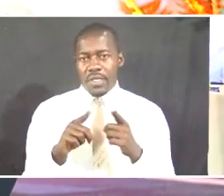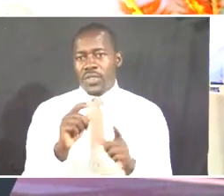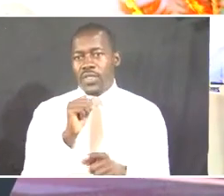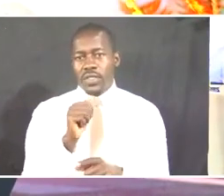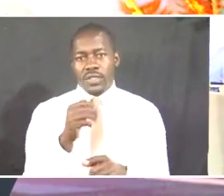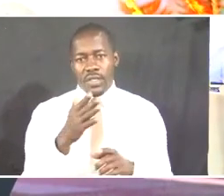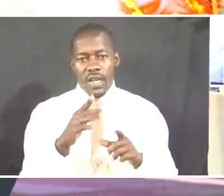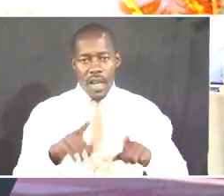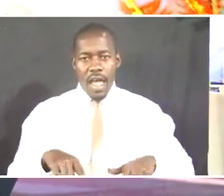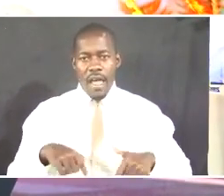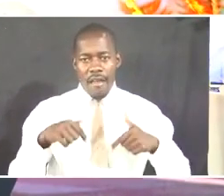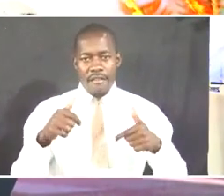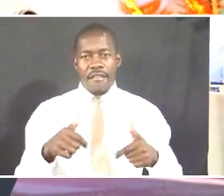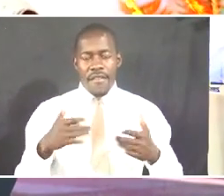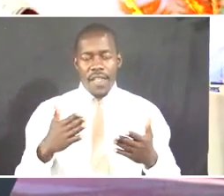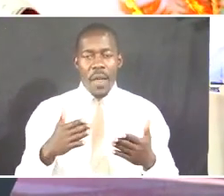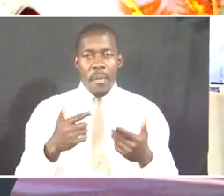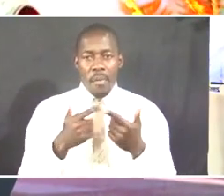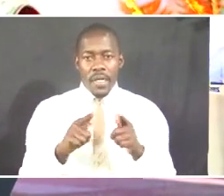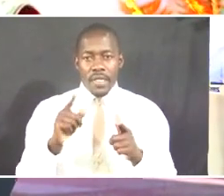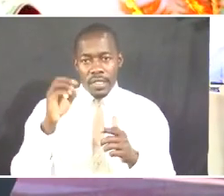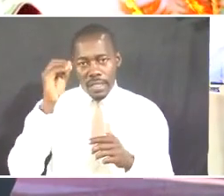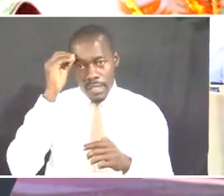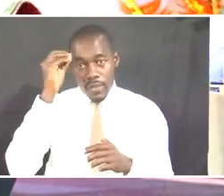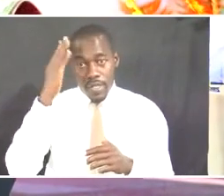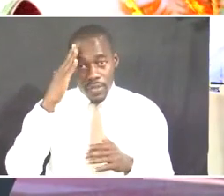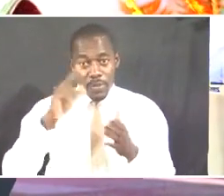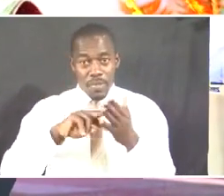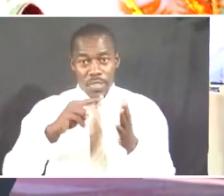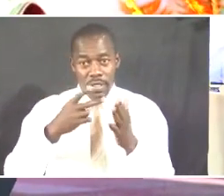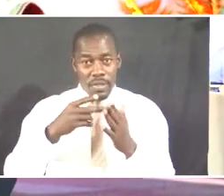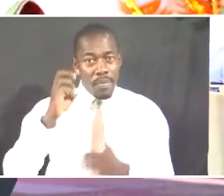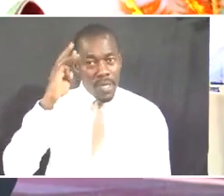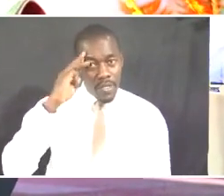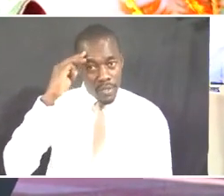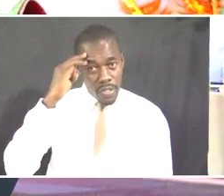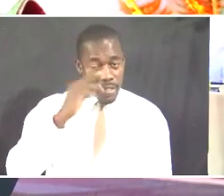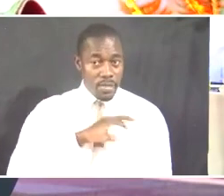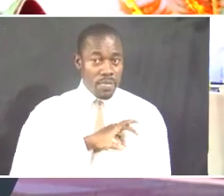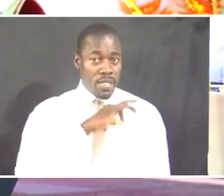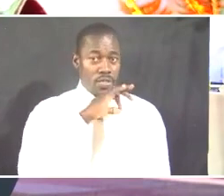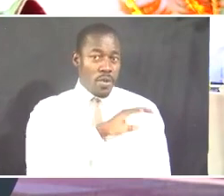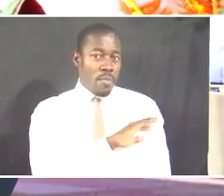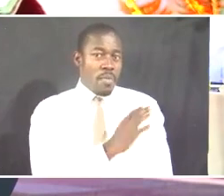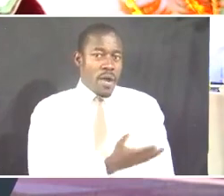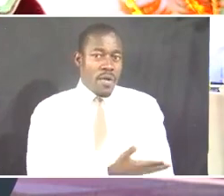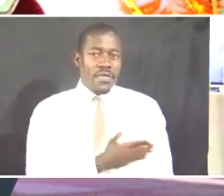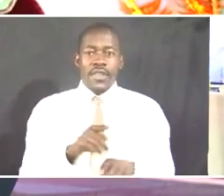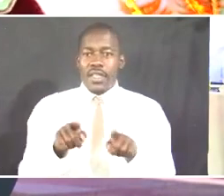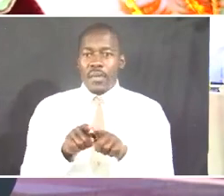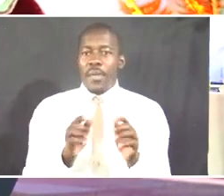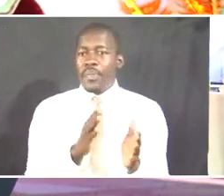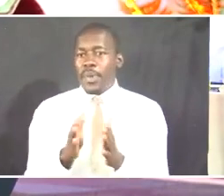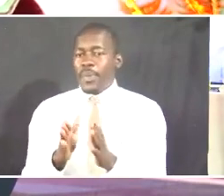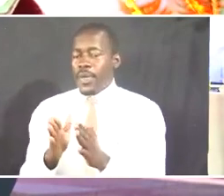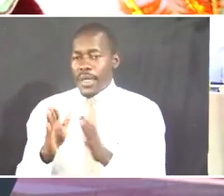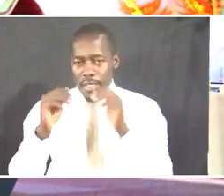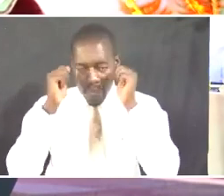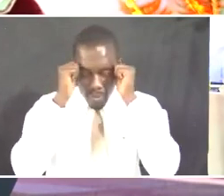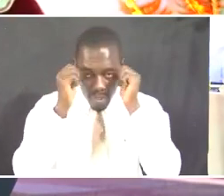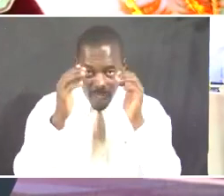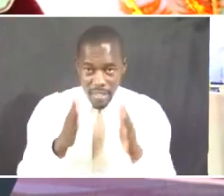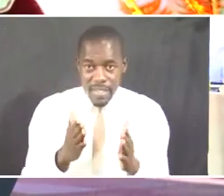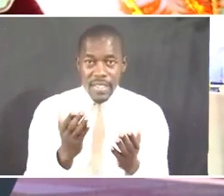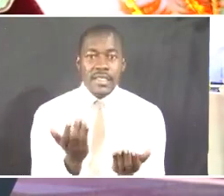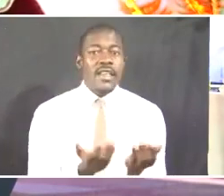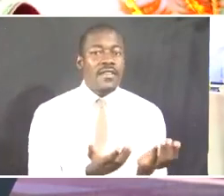physical, the mental, and the spiritual powers. Then finally, it prepares the student for the service,